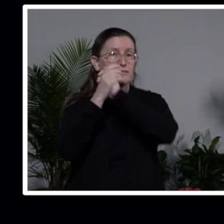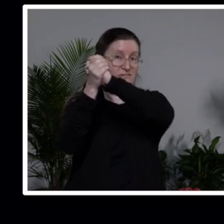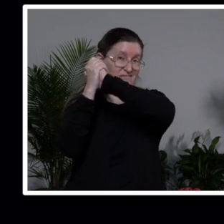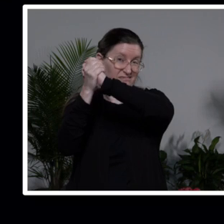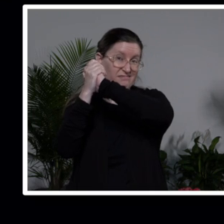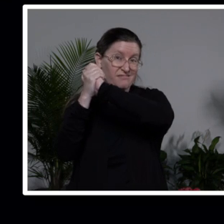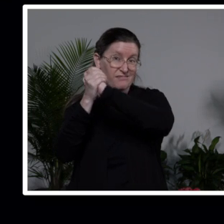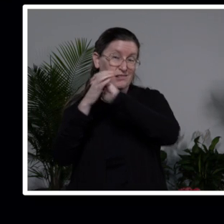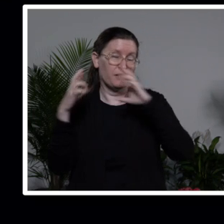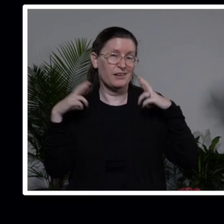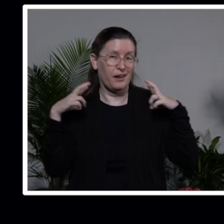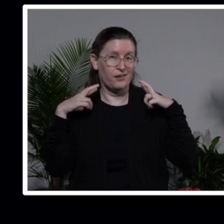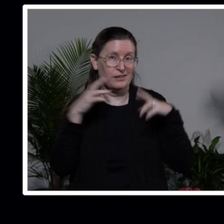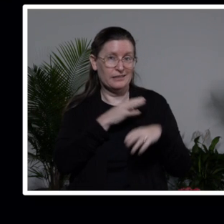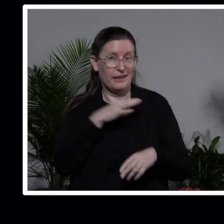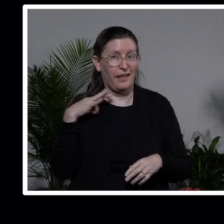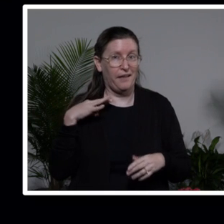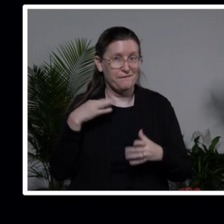on your retirement.